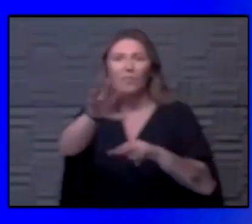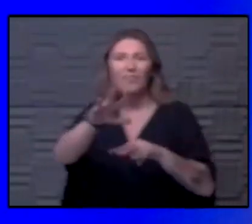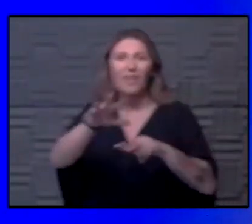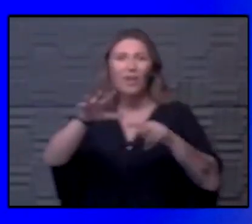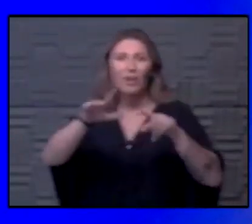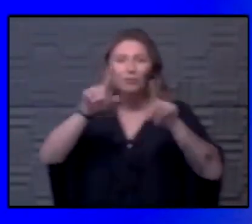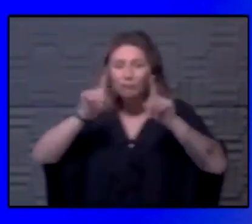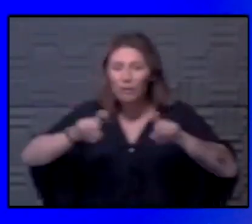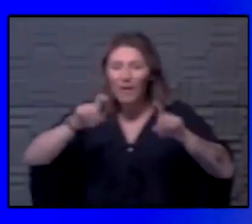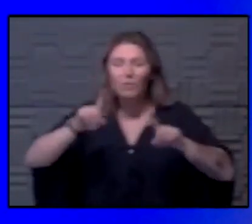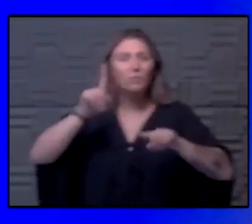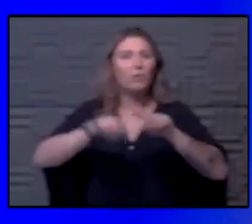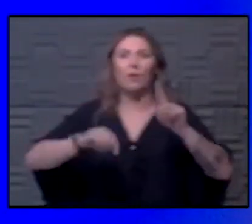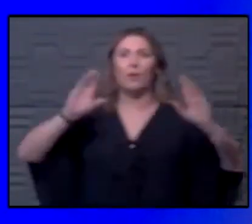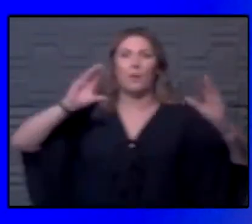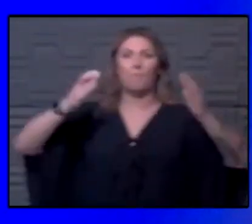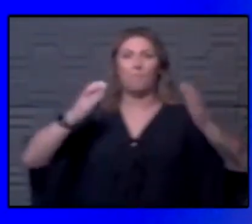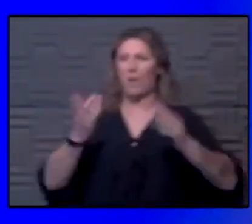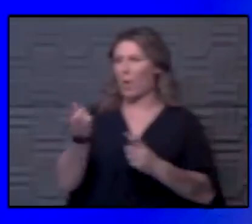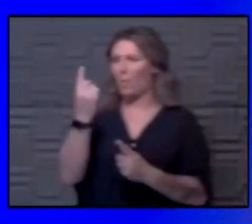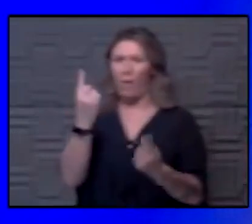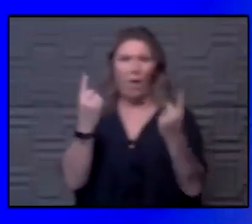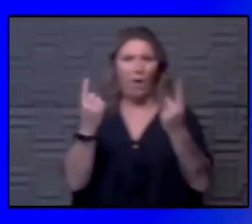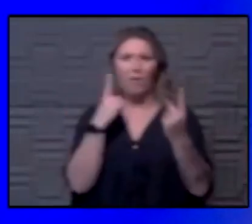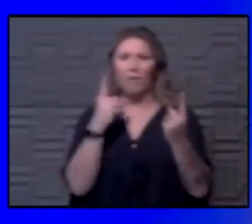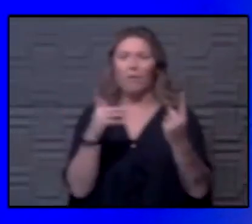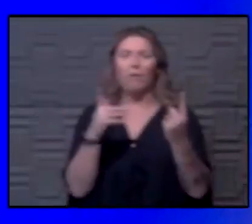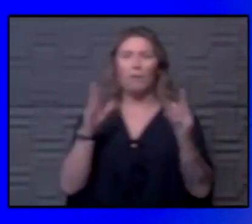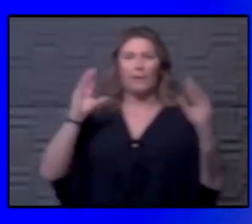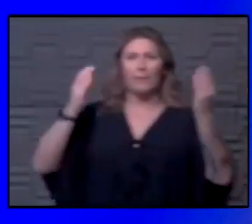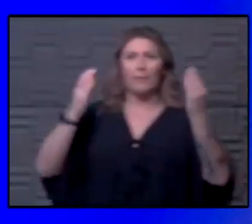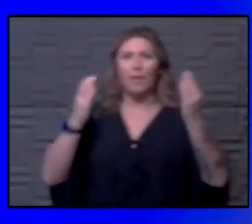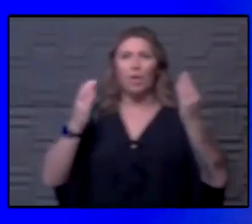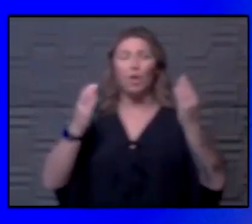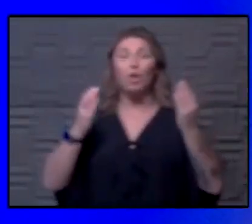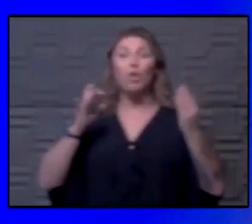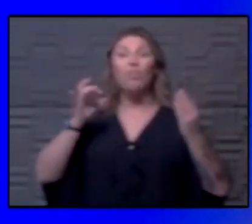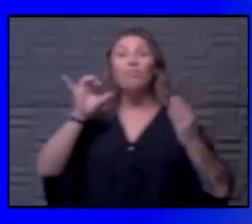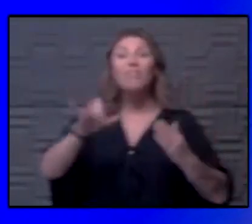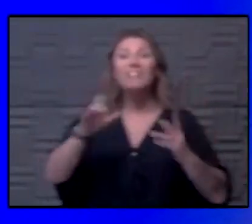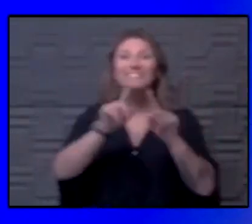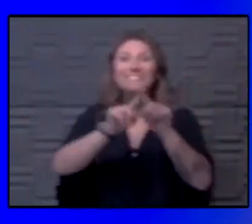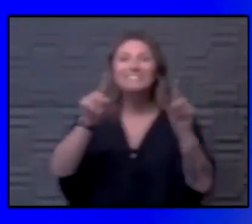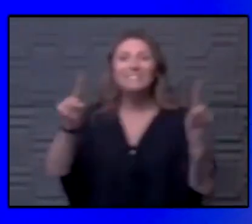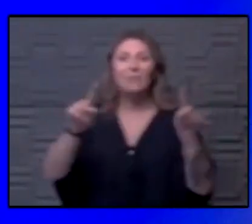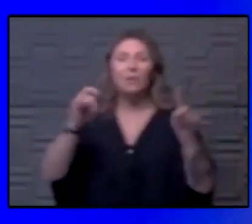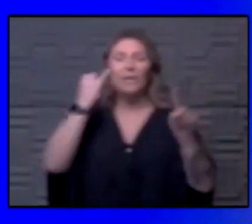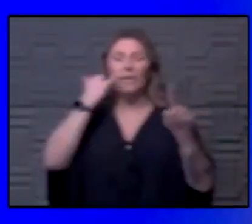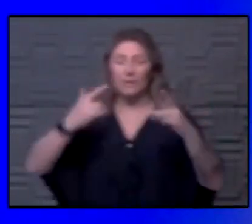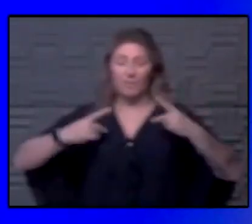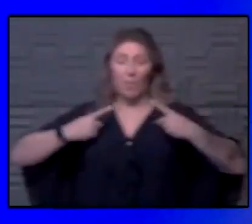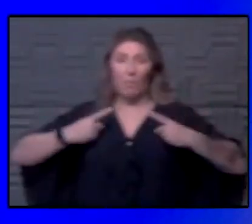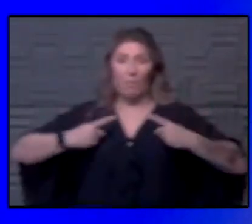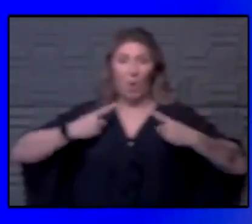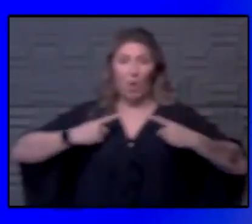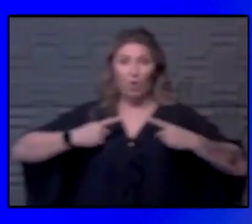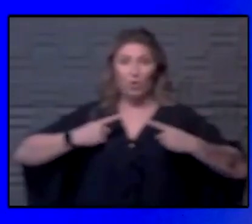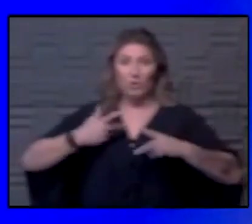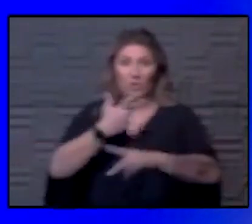one trial to another. The viruses are totally different, or if we're talking about the pneumonia vaccine, there's